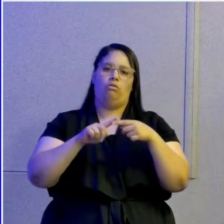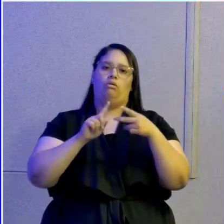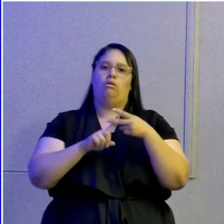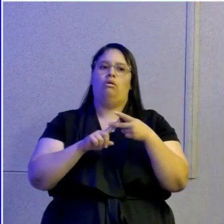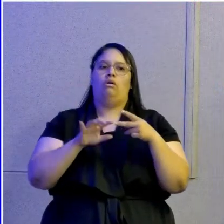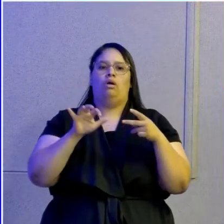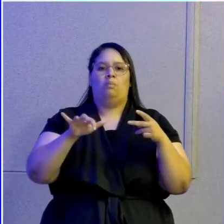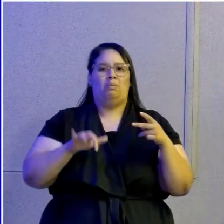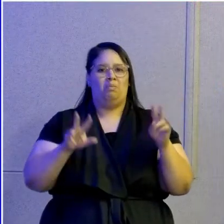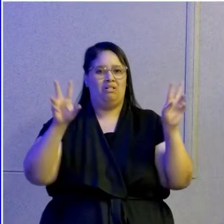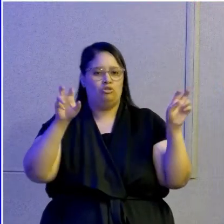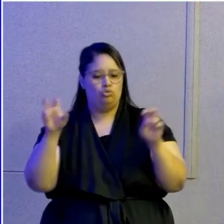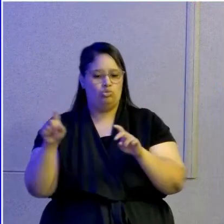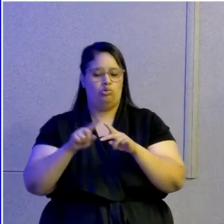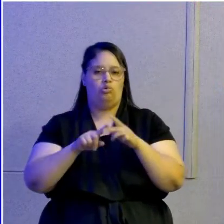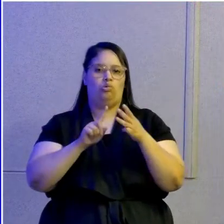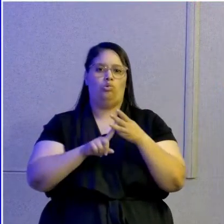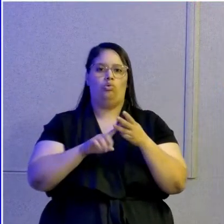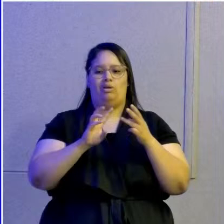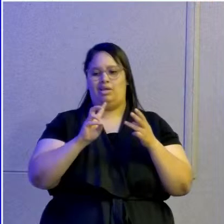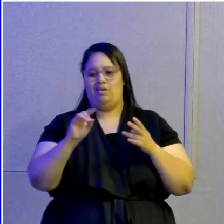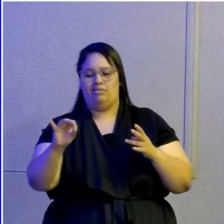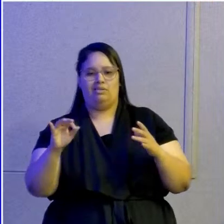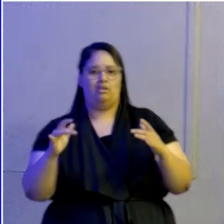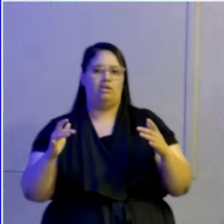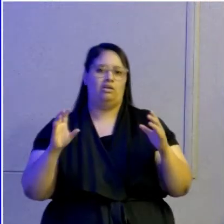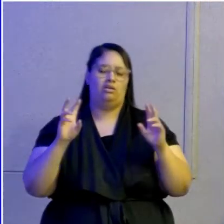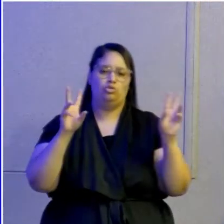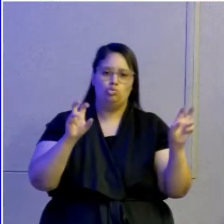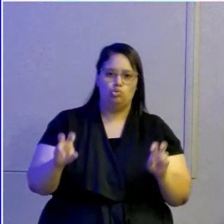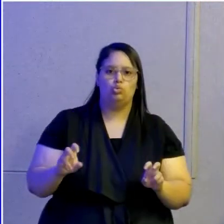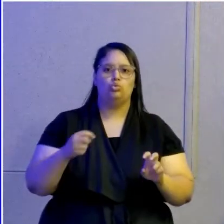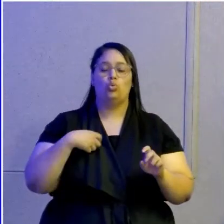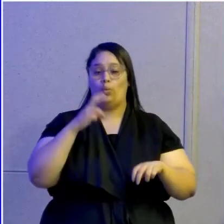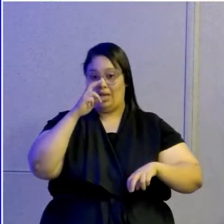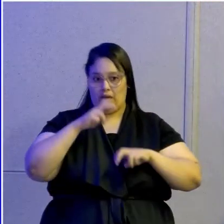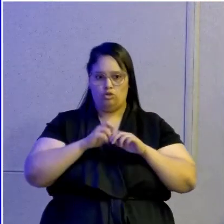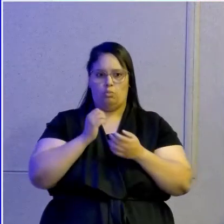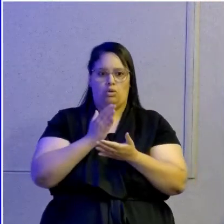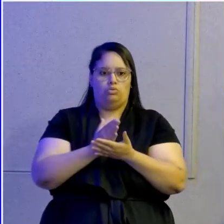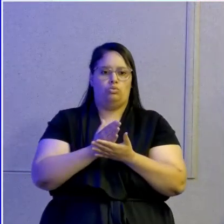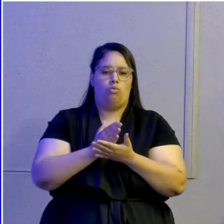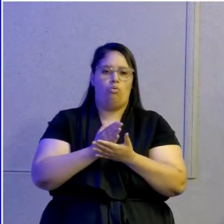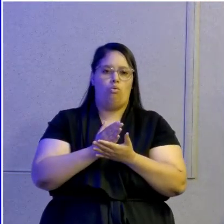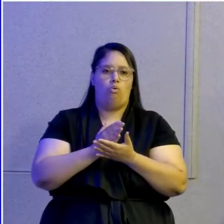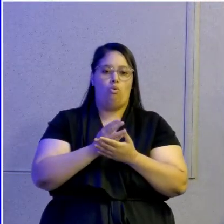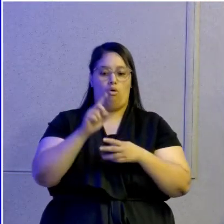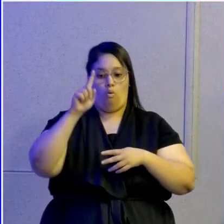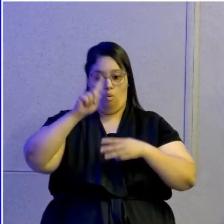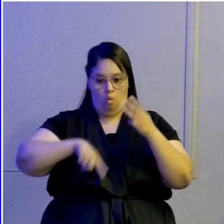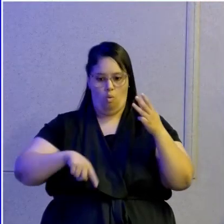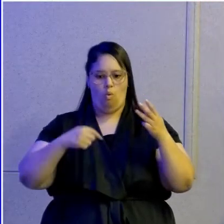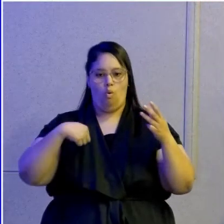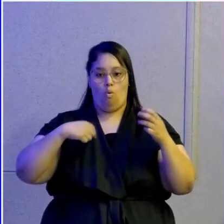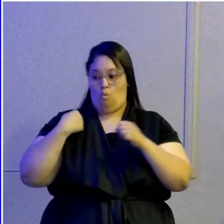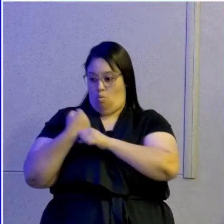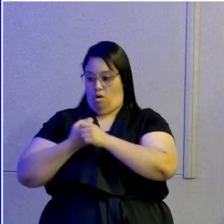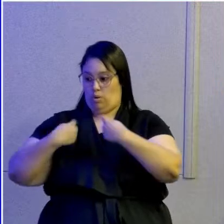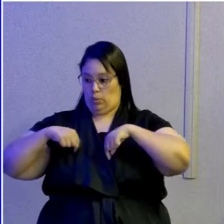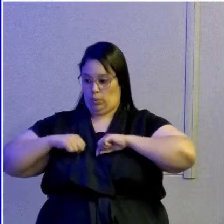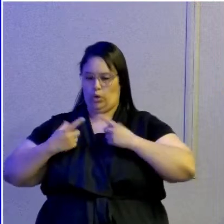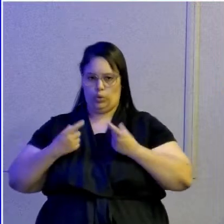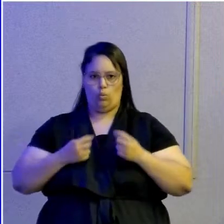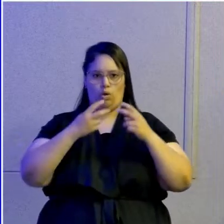about people issues. We're talking about daily issues. And we need to make sure that we can translate what we do here, which